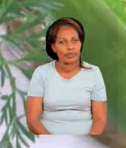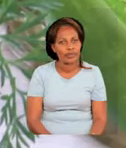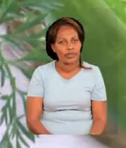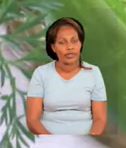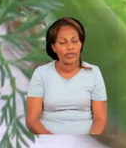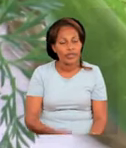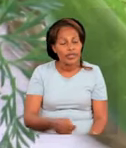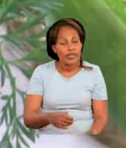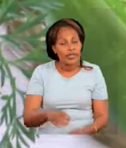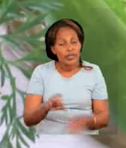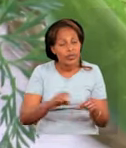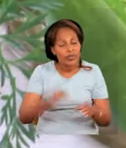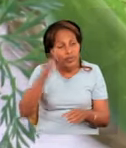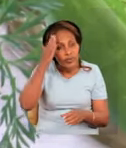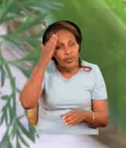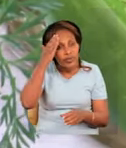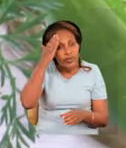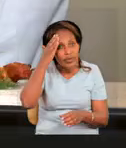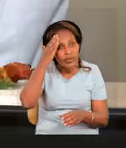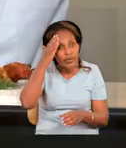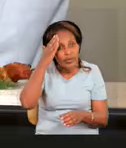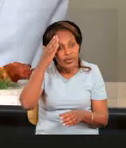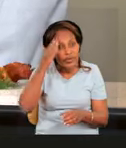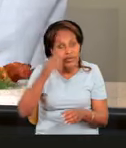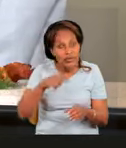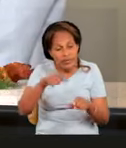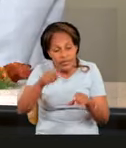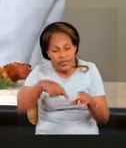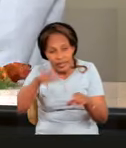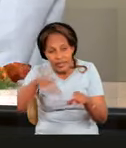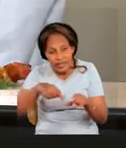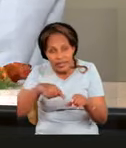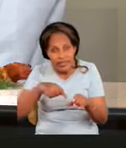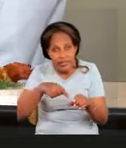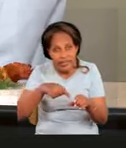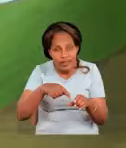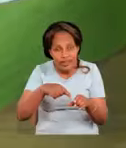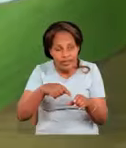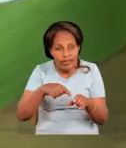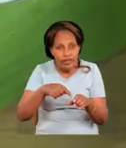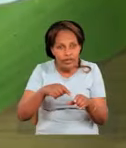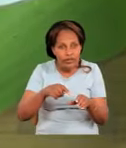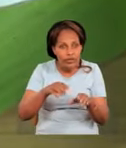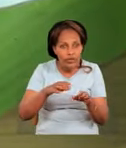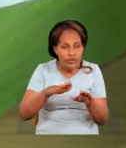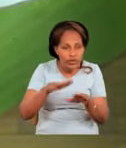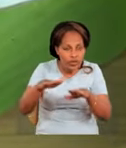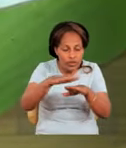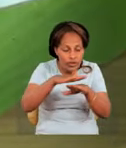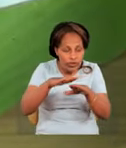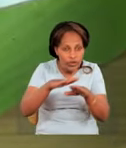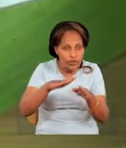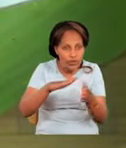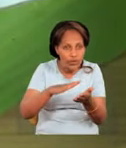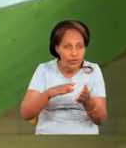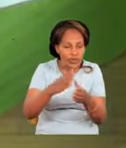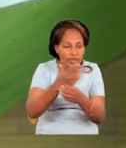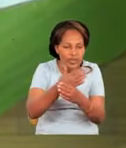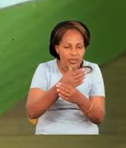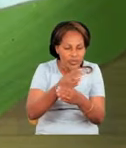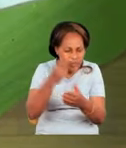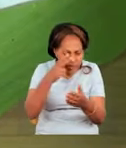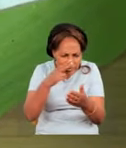Do you know those lines on the surface of the leaf? Look carefully